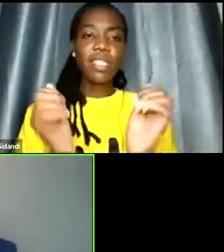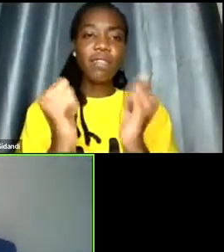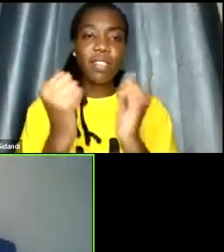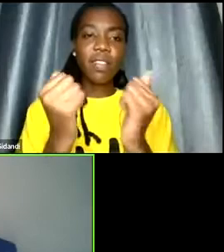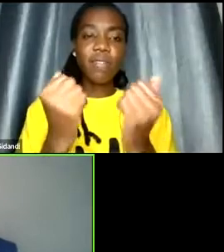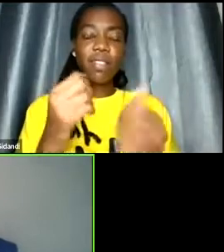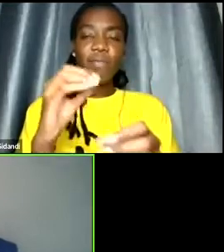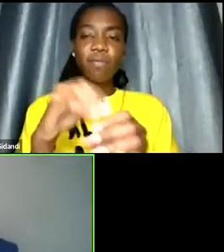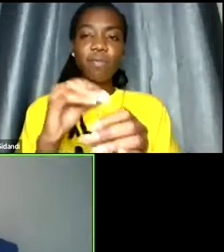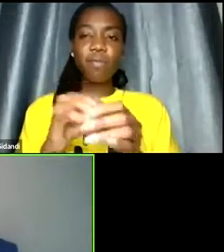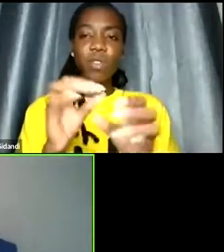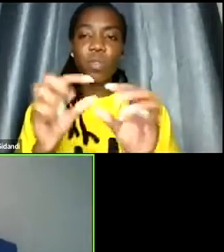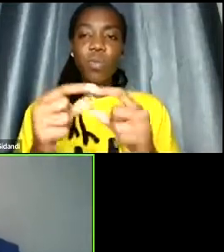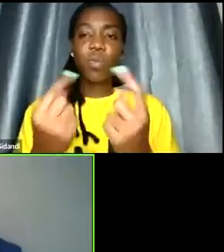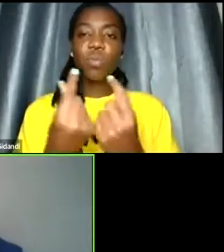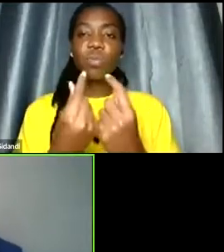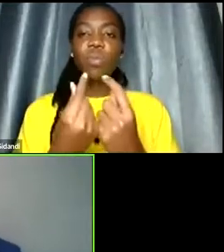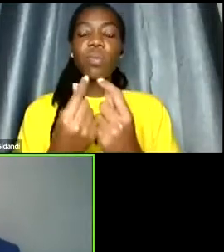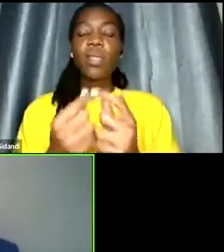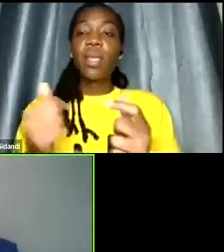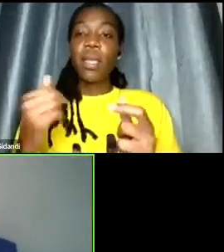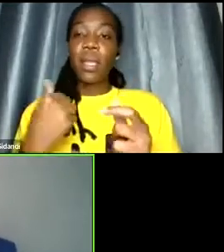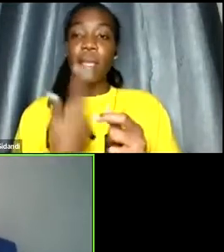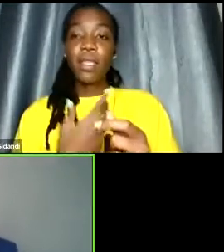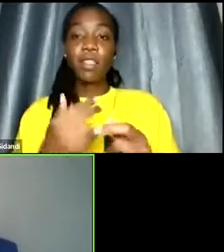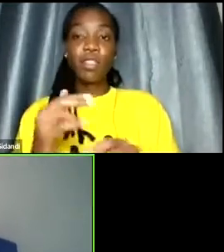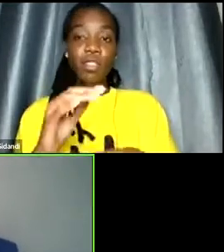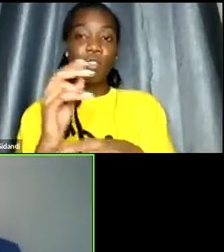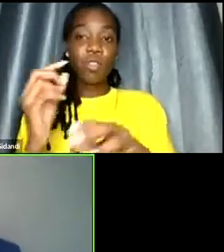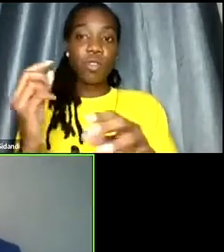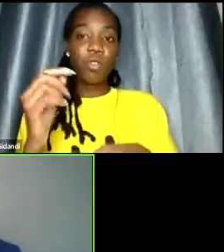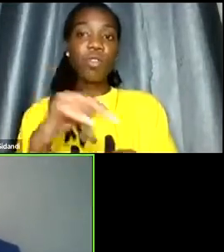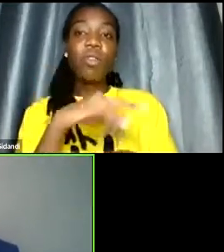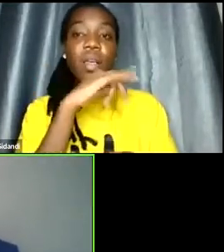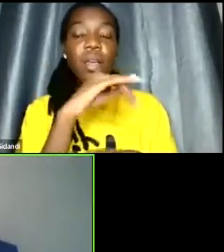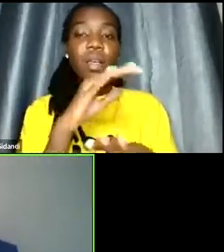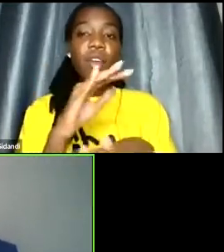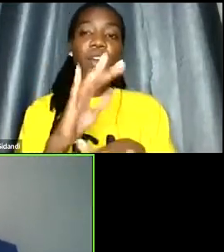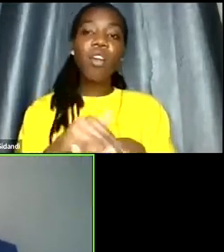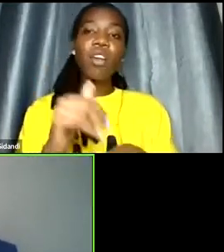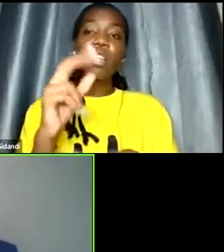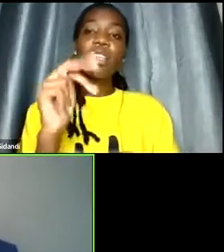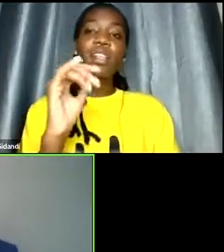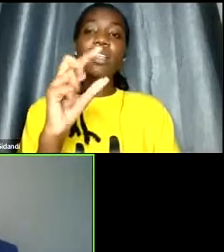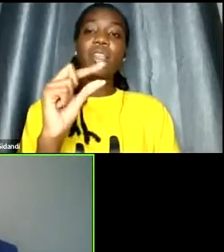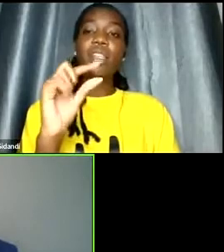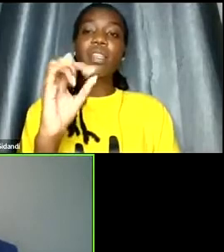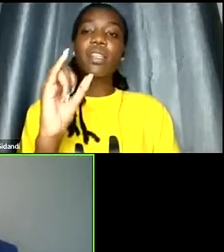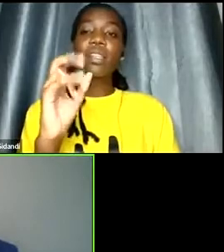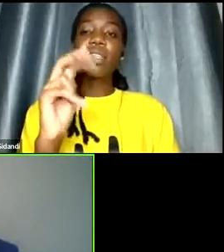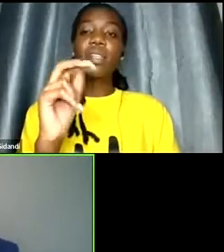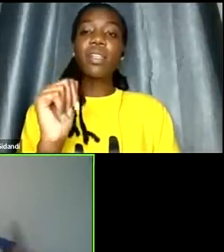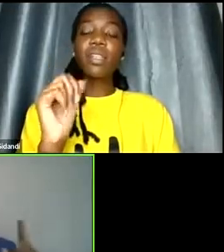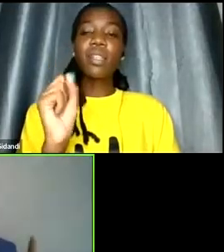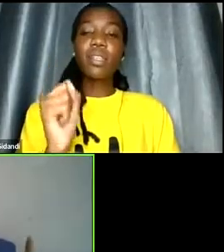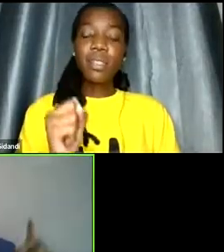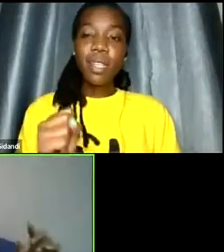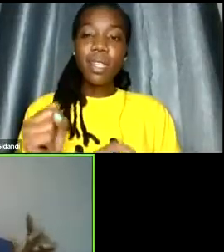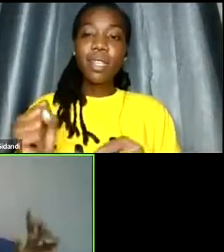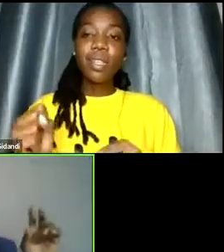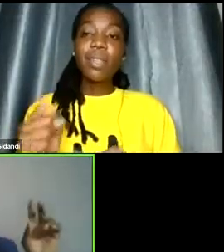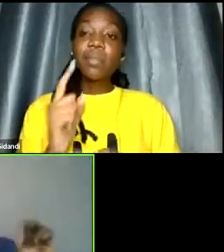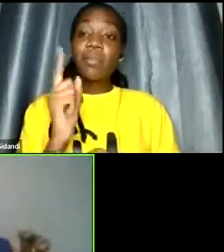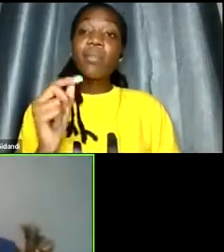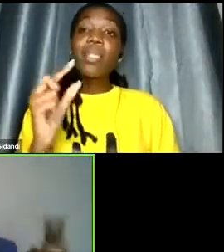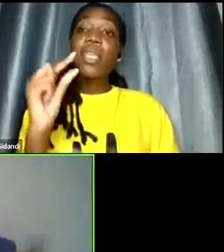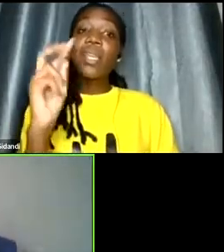Yeah. You have in Uganda, they're called Niginas. How Equity Bank, as you see today, winning global awards, was a Nigina in Uganda. We